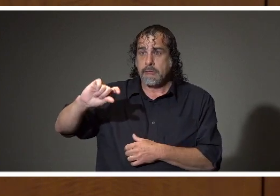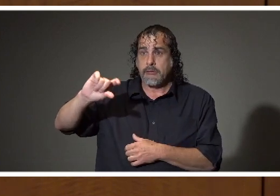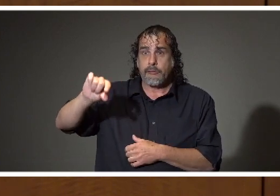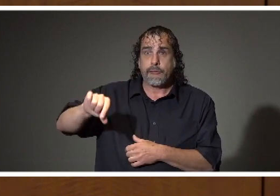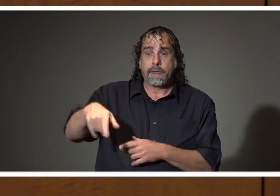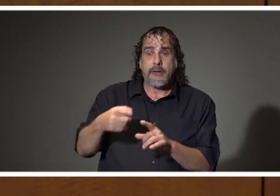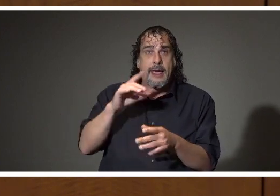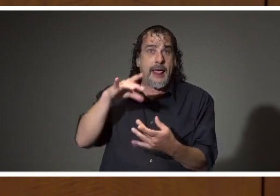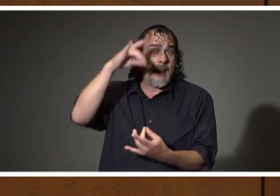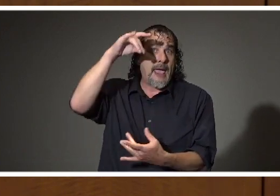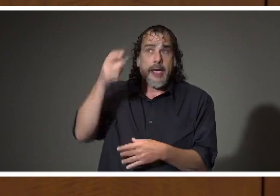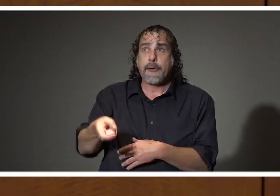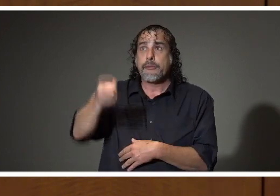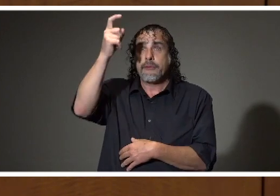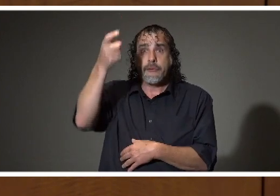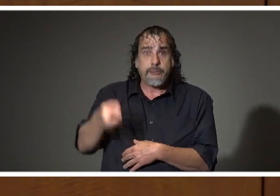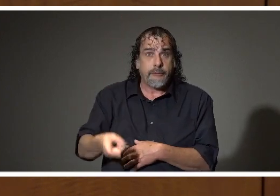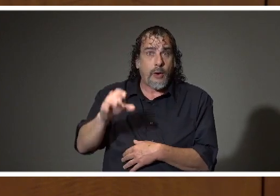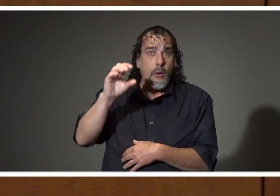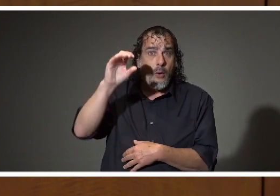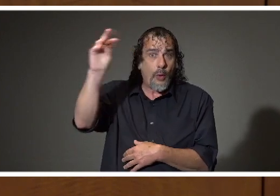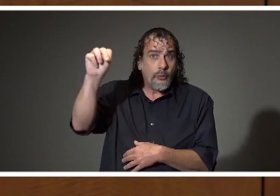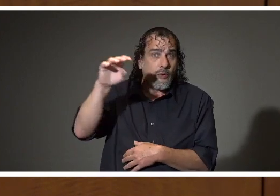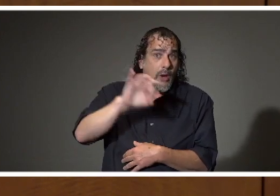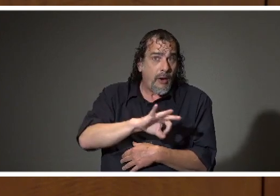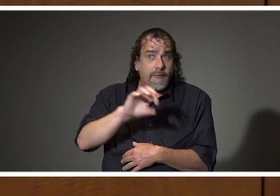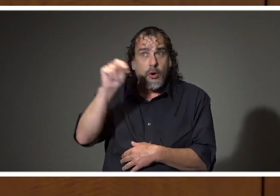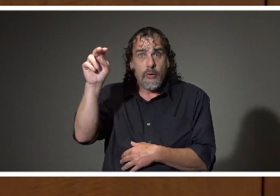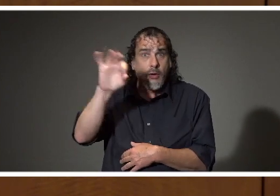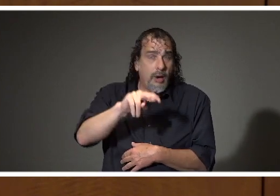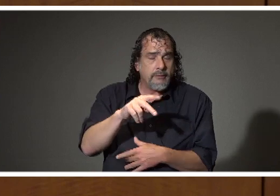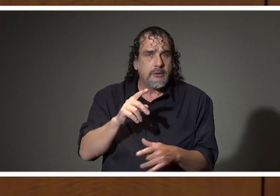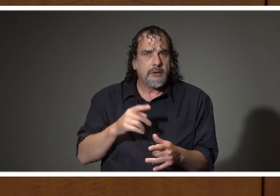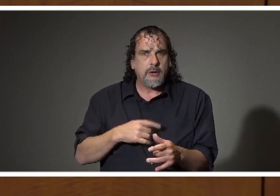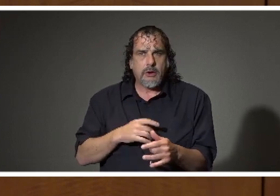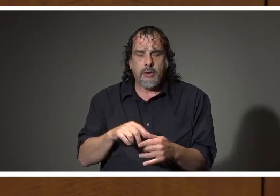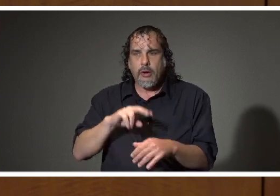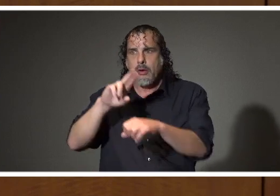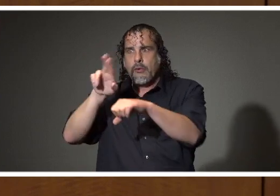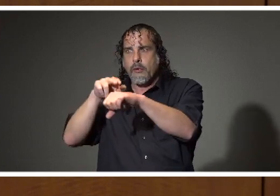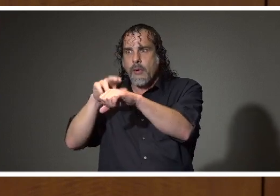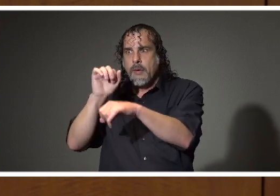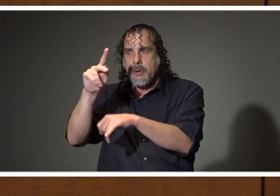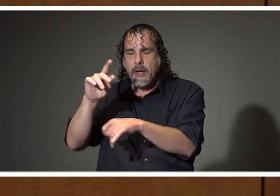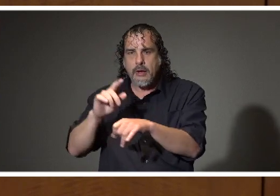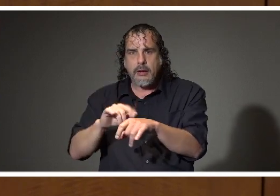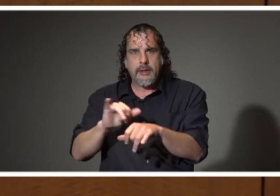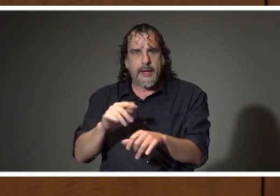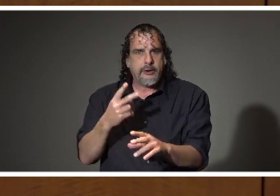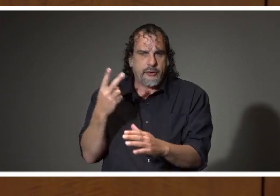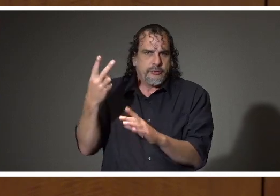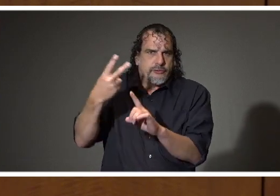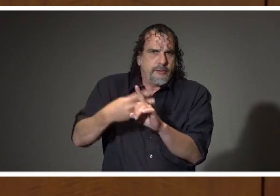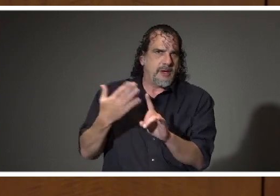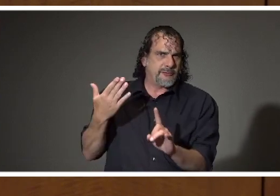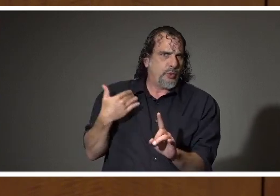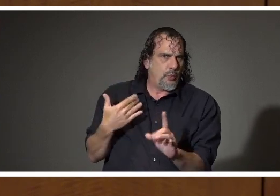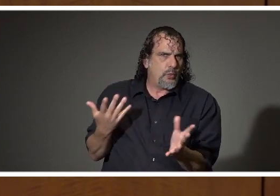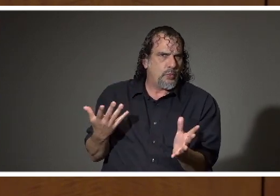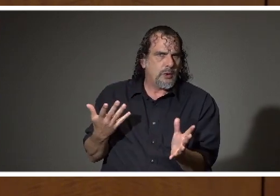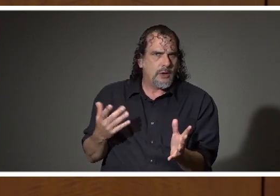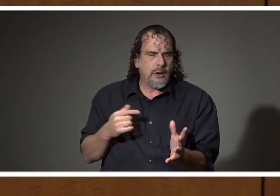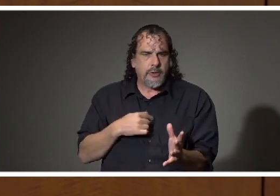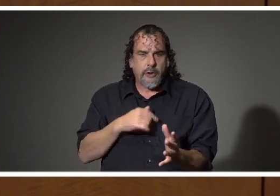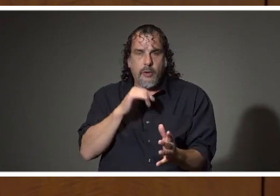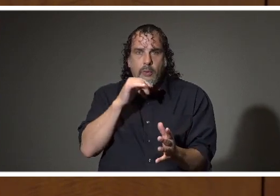turn on and off. There will not be one day when we return to normal as we knew it 2 months ago. So do not expect to wake